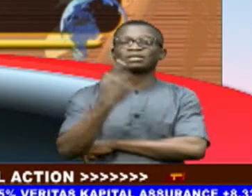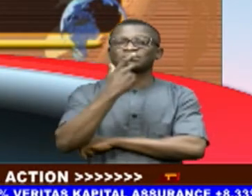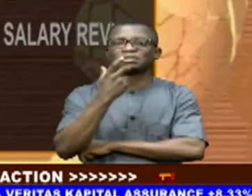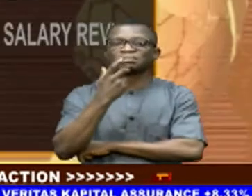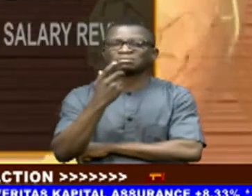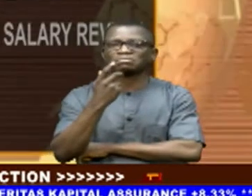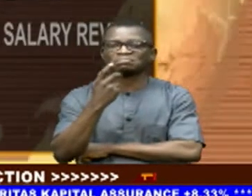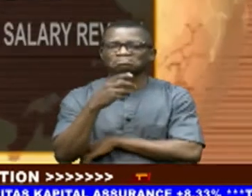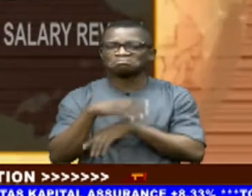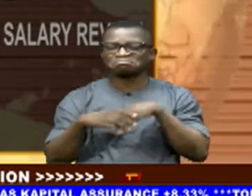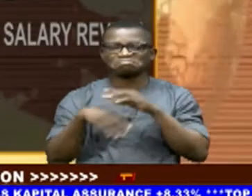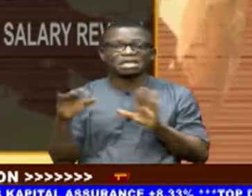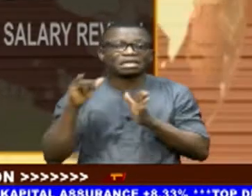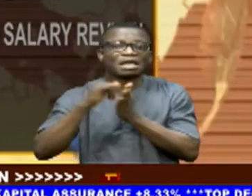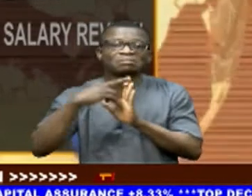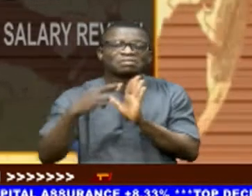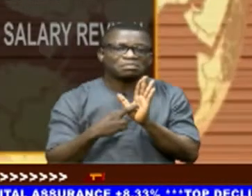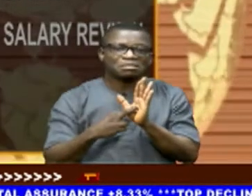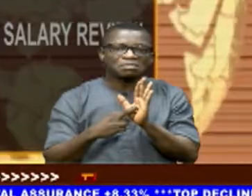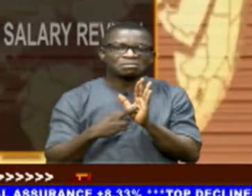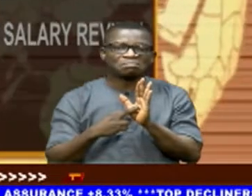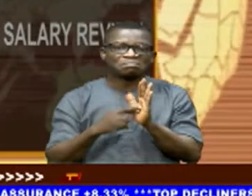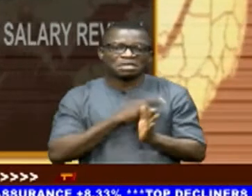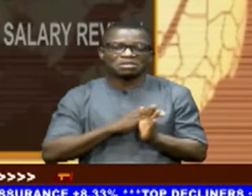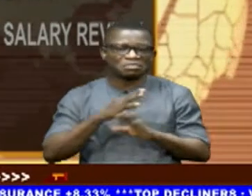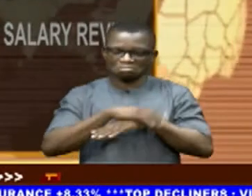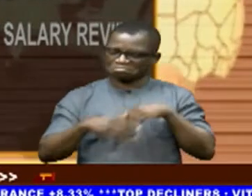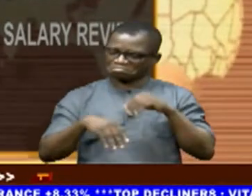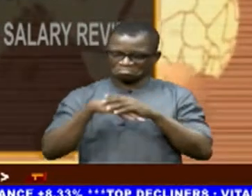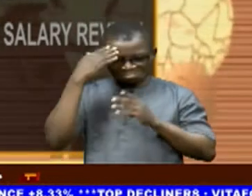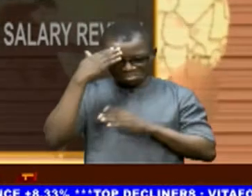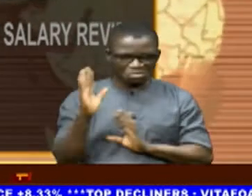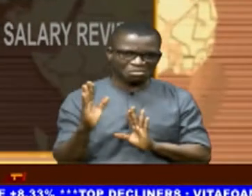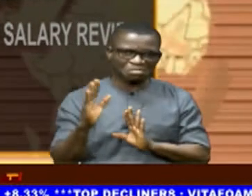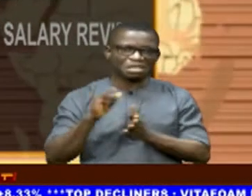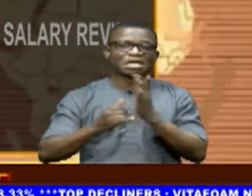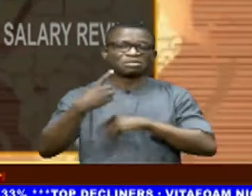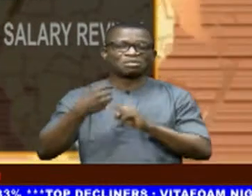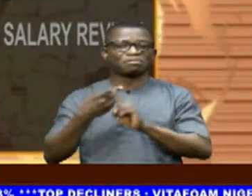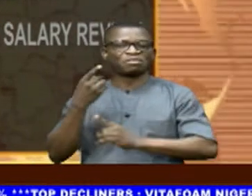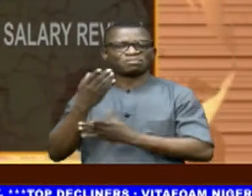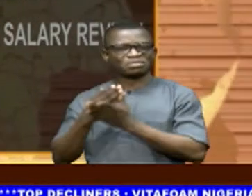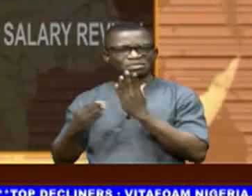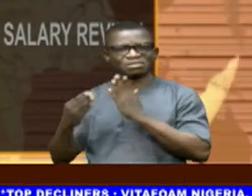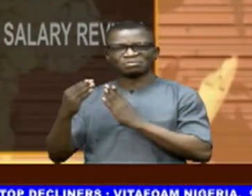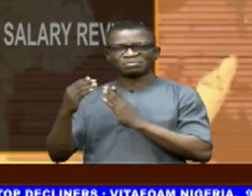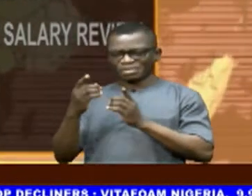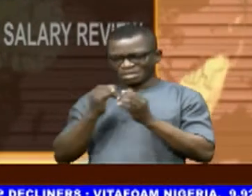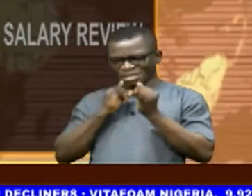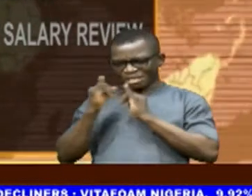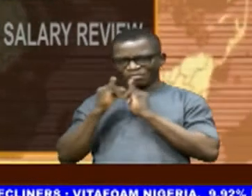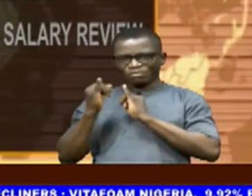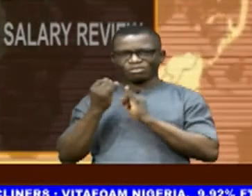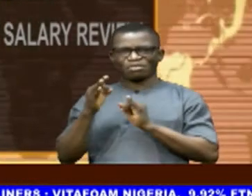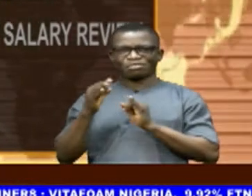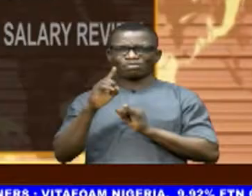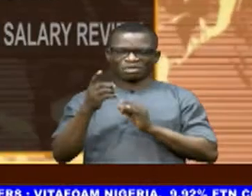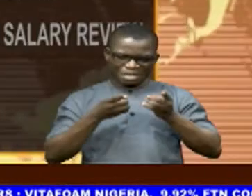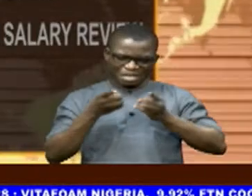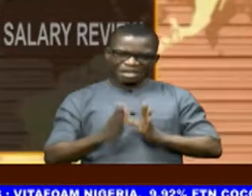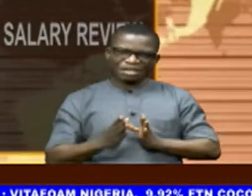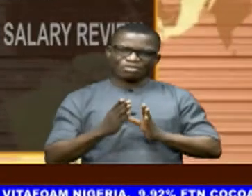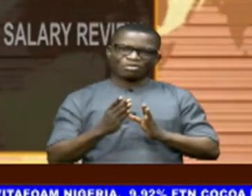report, which is said to have emanated from a purported interview with the Director of Information at the